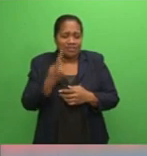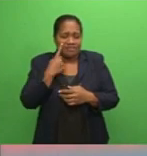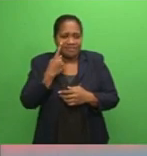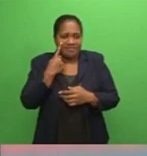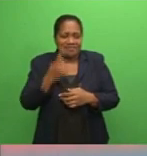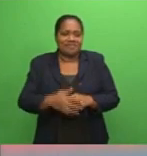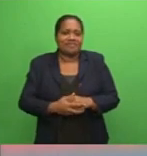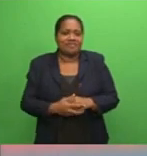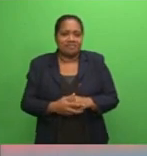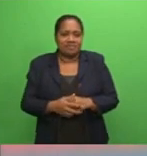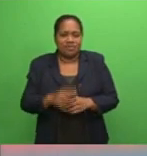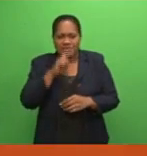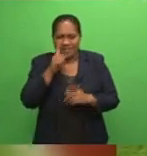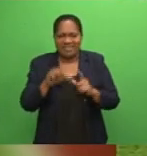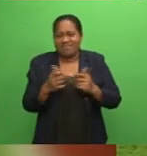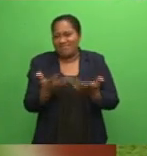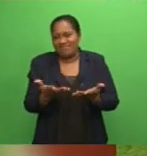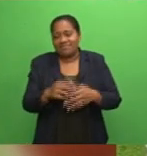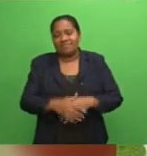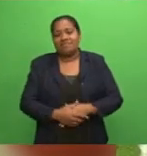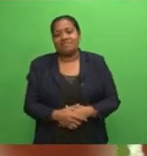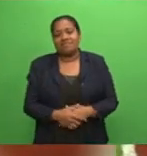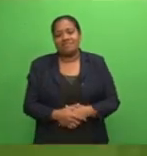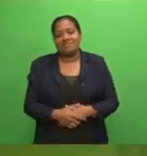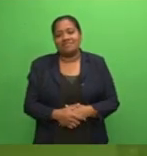we couldn't agree more.